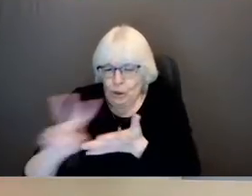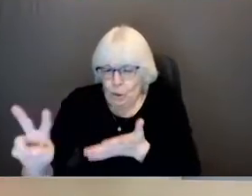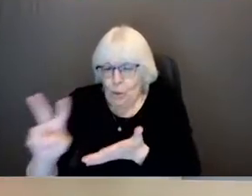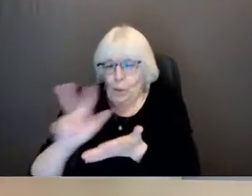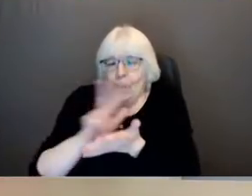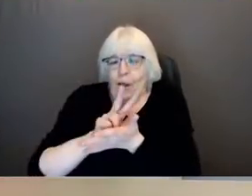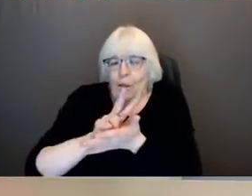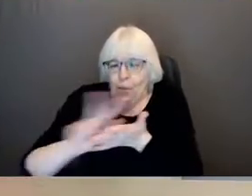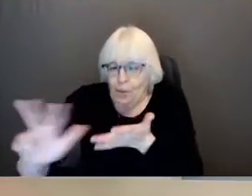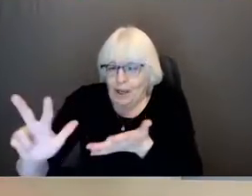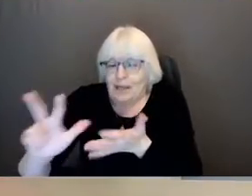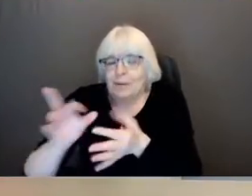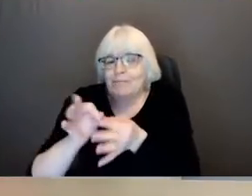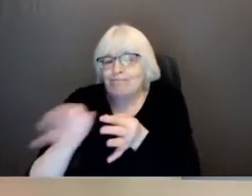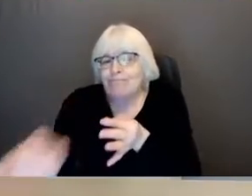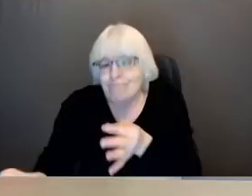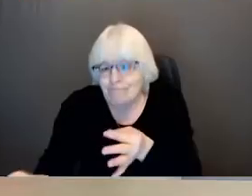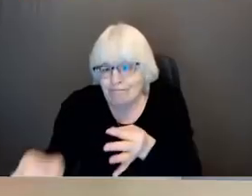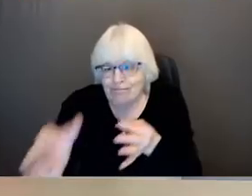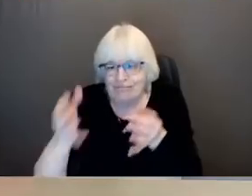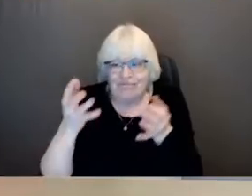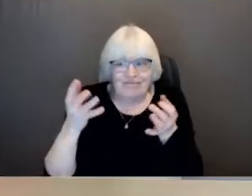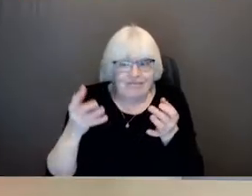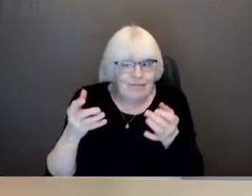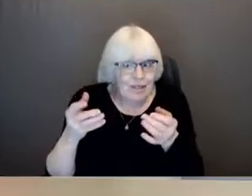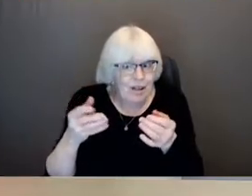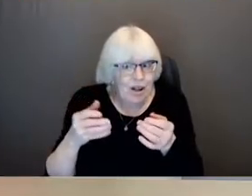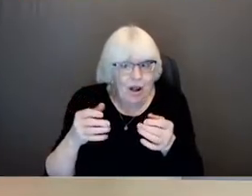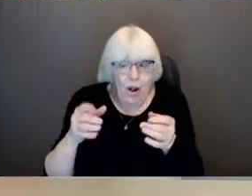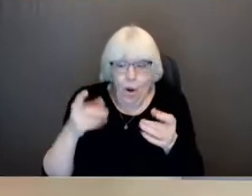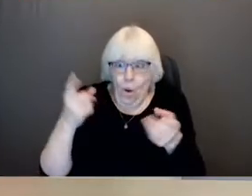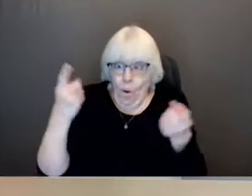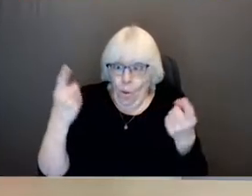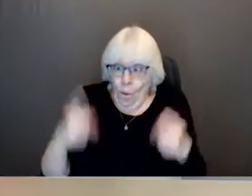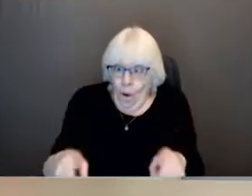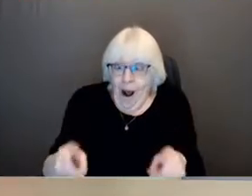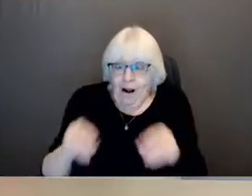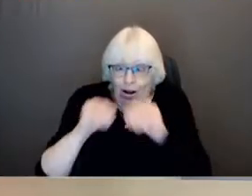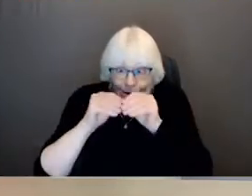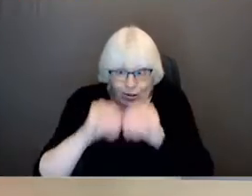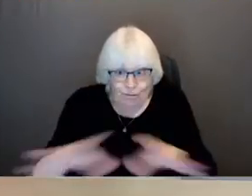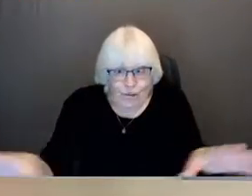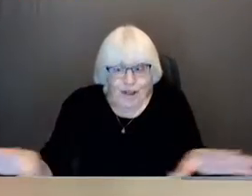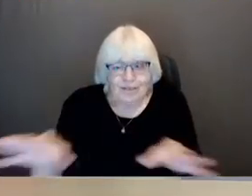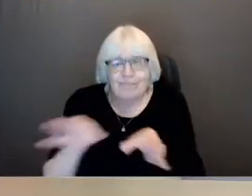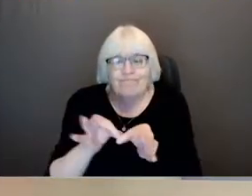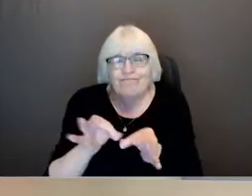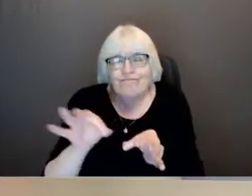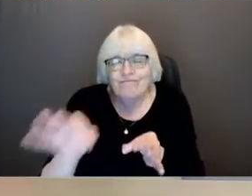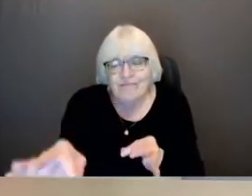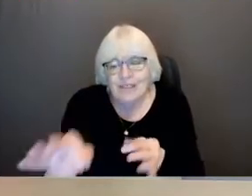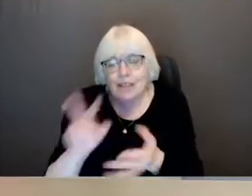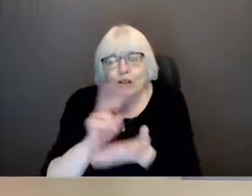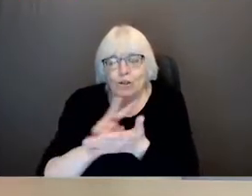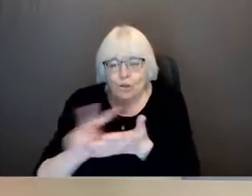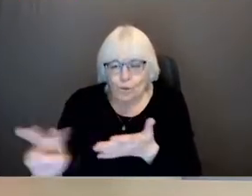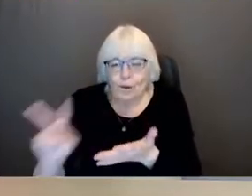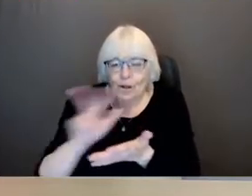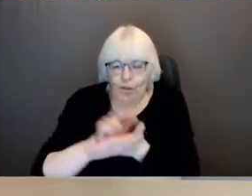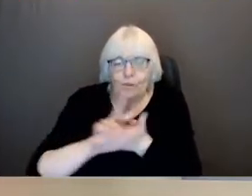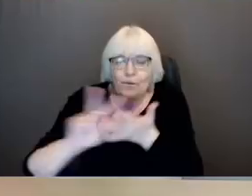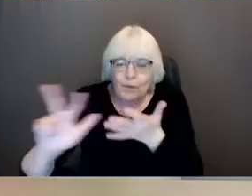couple of weeks, because that will dictate how many hospitalizations we'll get in 3 or 4 weeks if we can